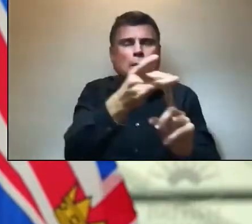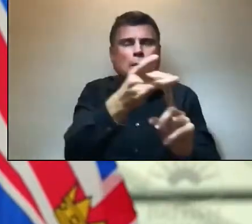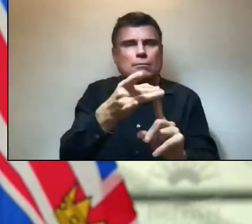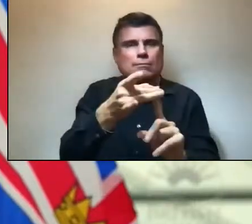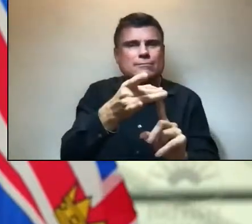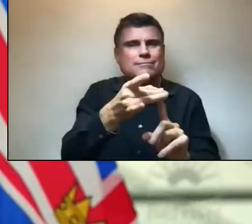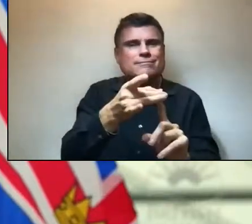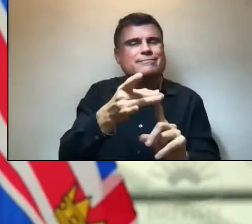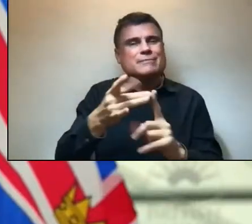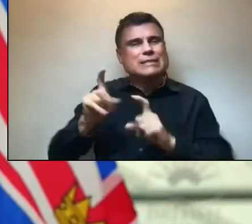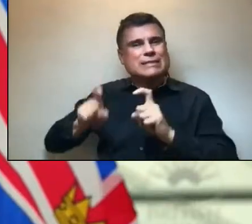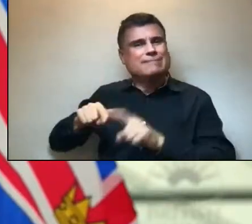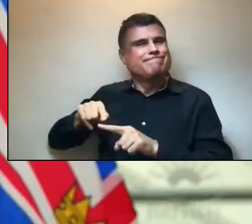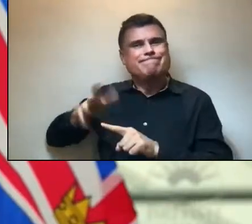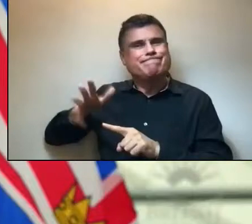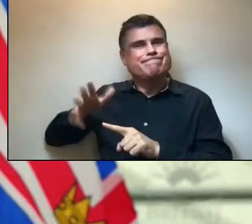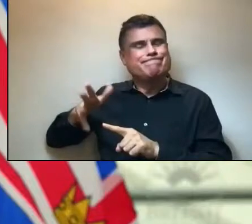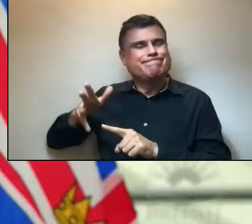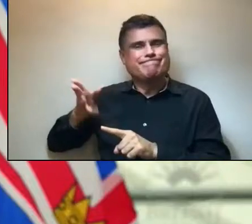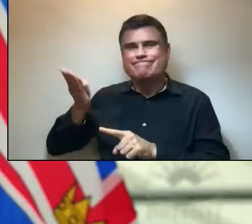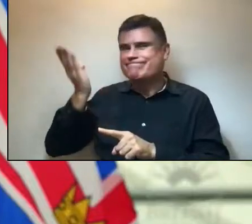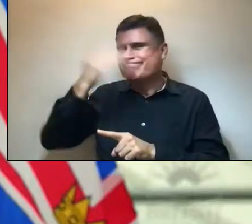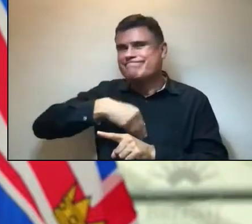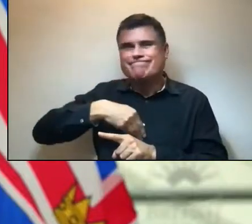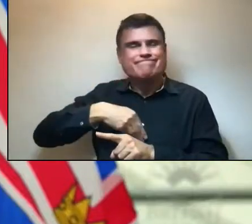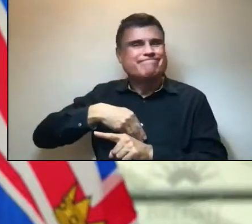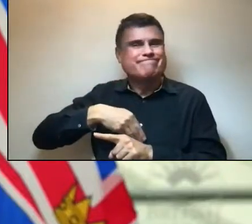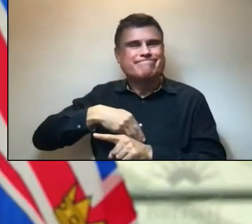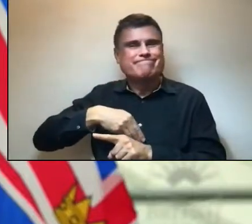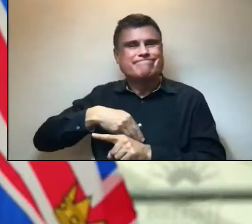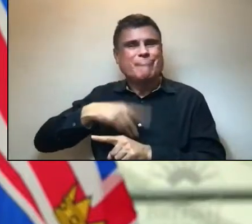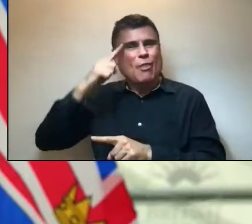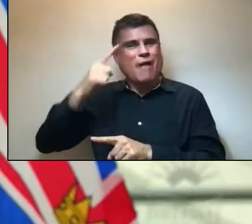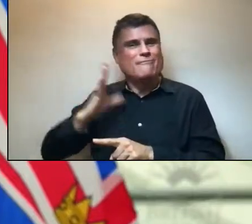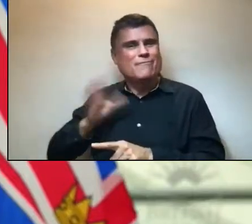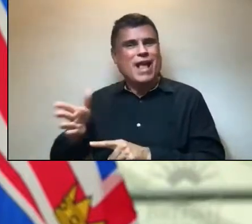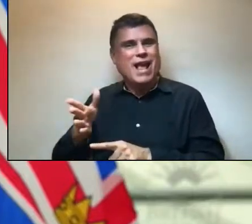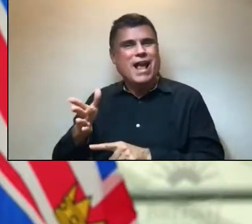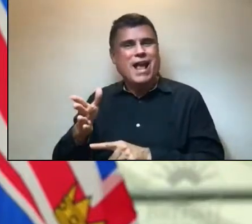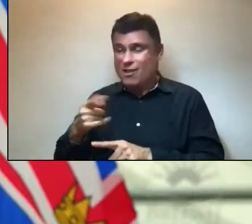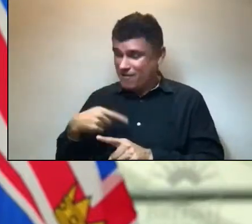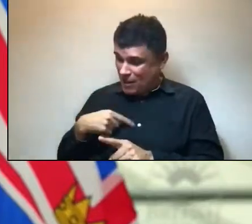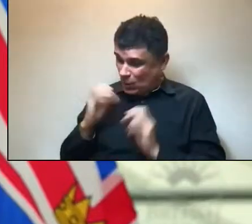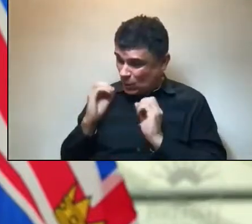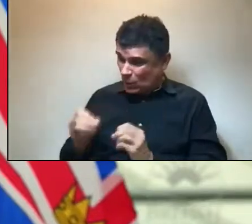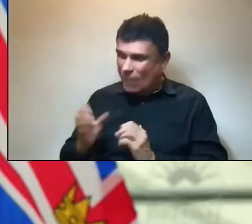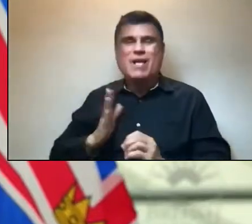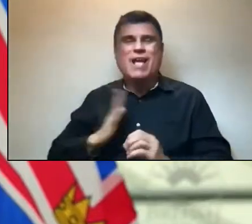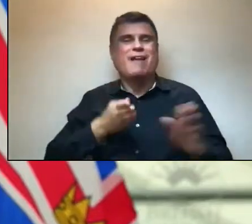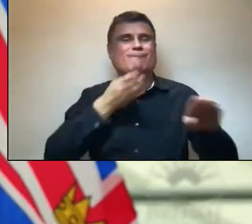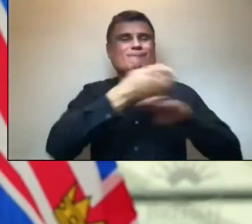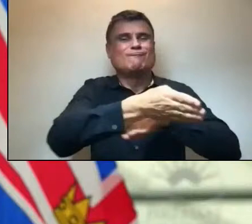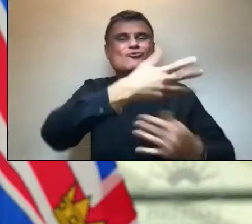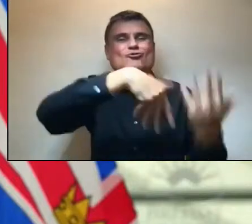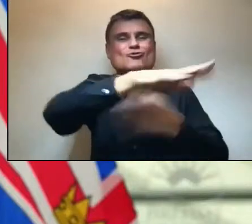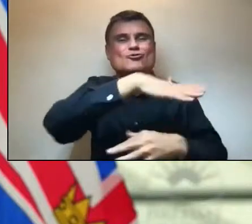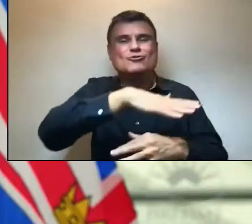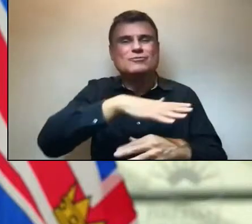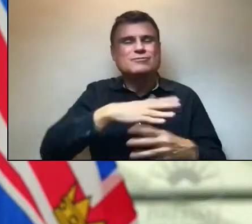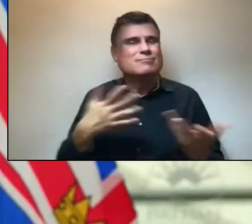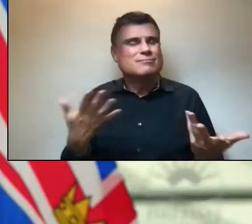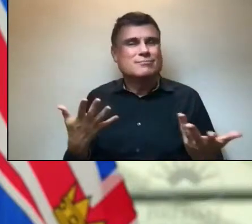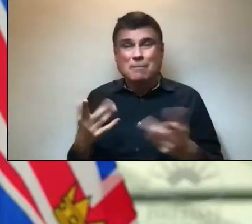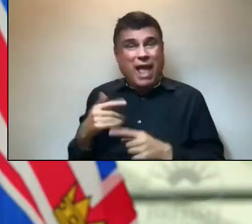rely on them for that sort of single use, I'll just test myself and I'm fine. We need to continue to take all of those precautions and to